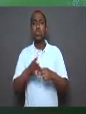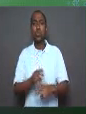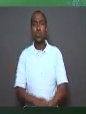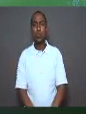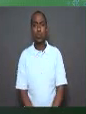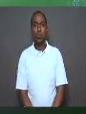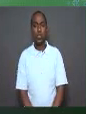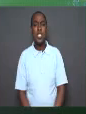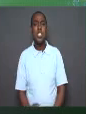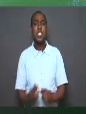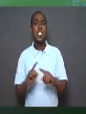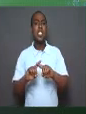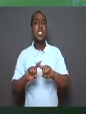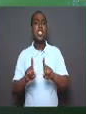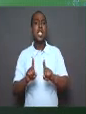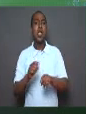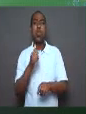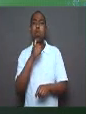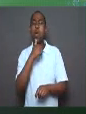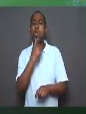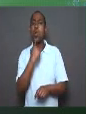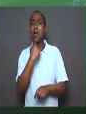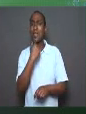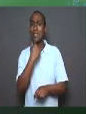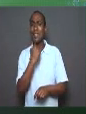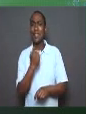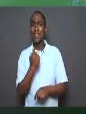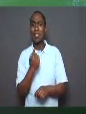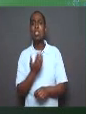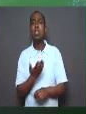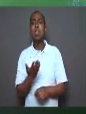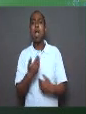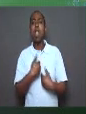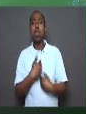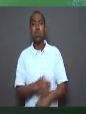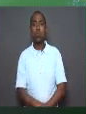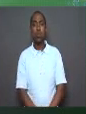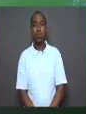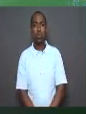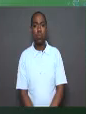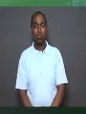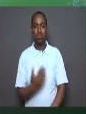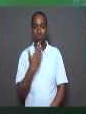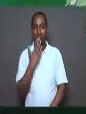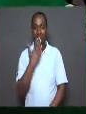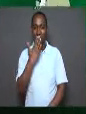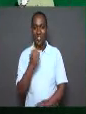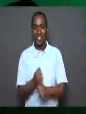How many different amino acids are there? Good luck.